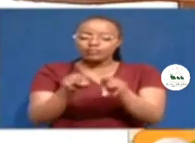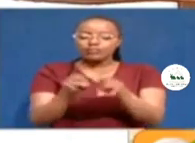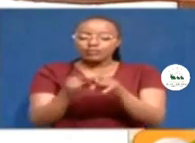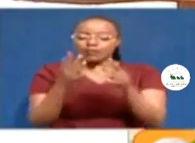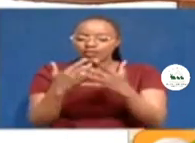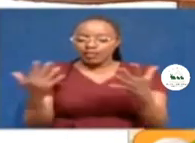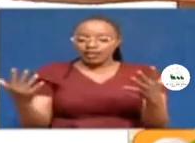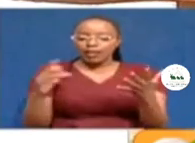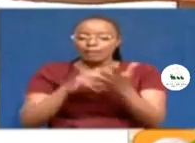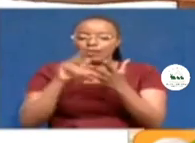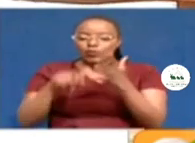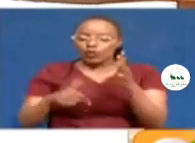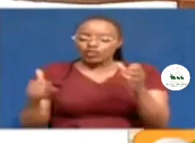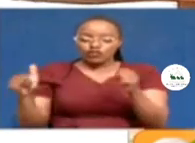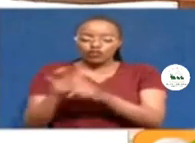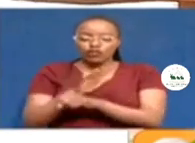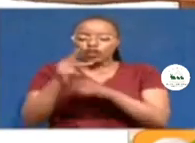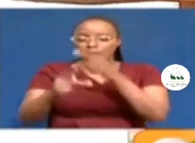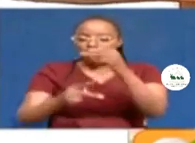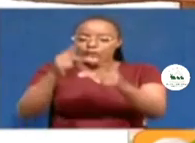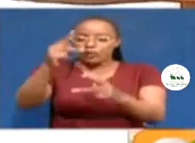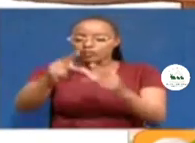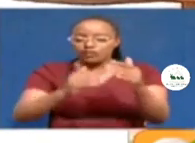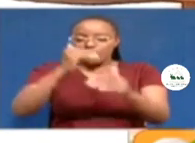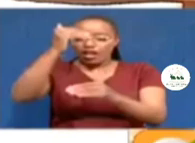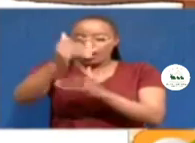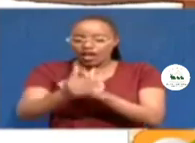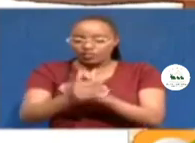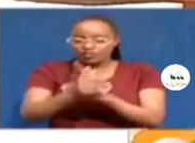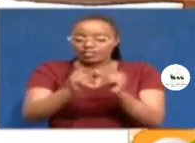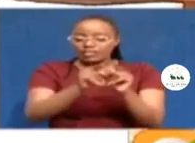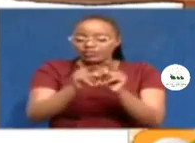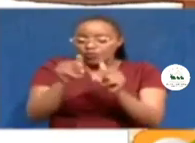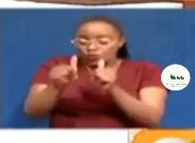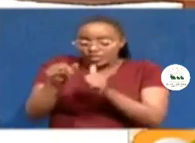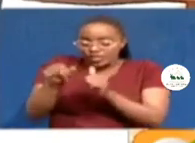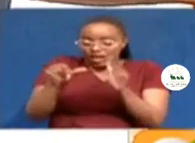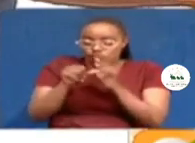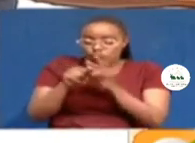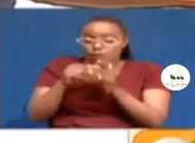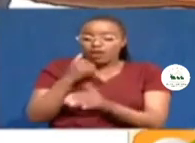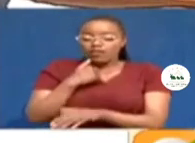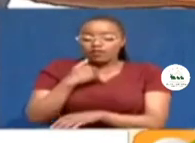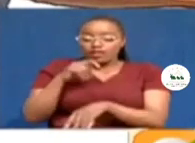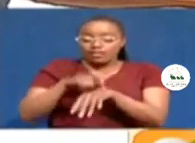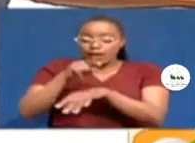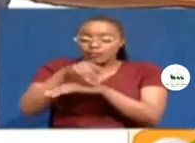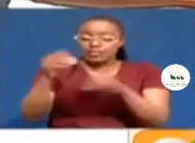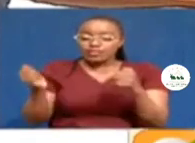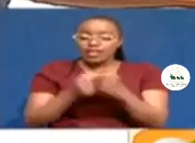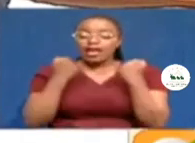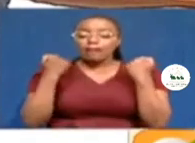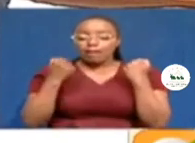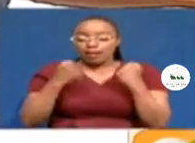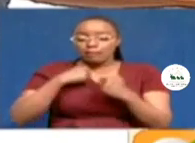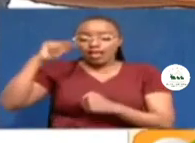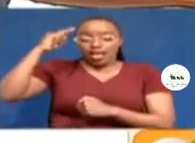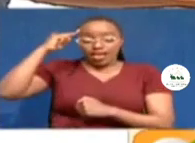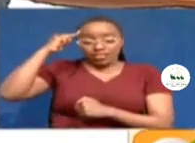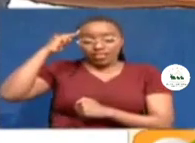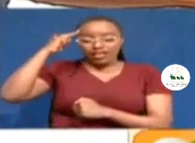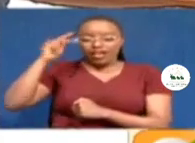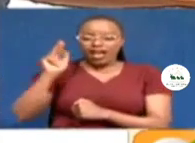the entire process started on the wrong footing. And when that happened, I think we